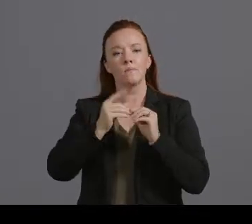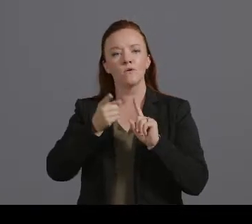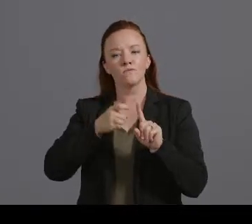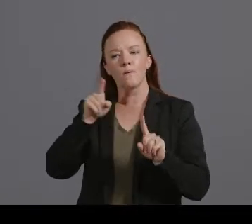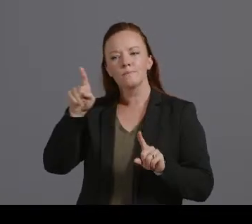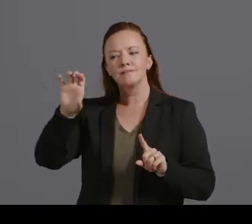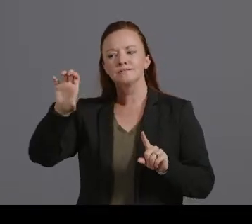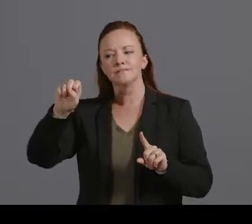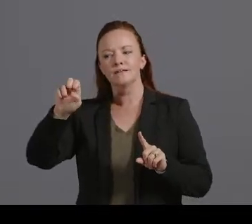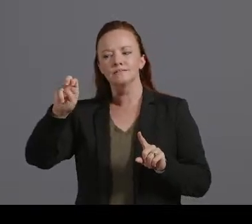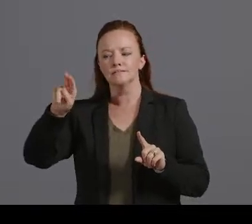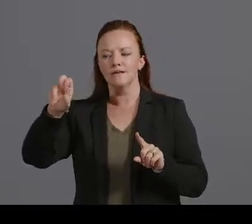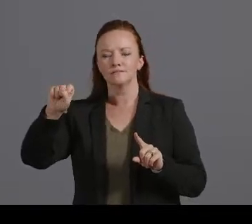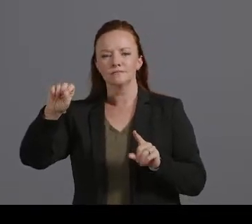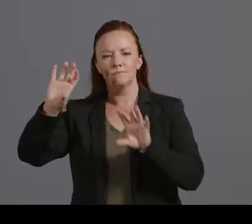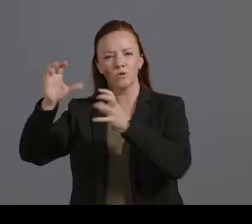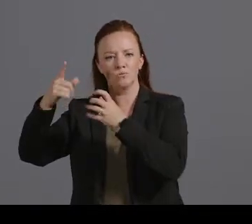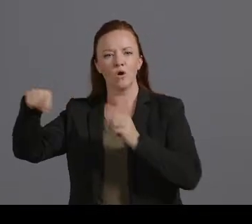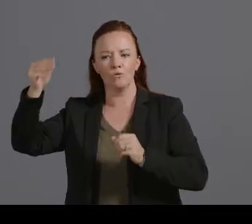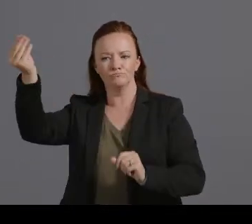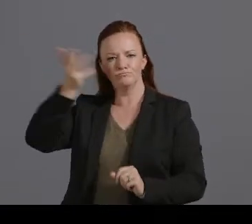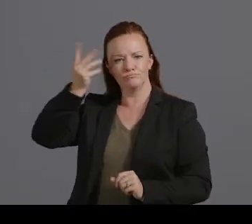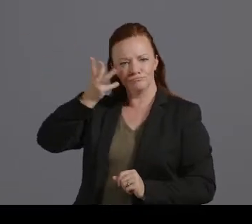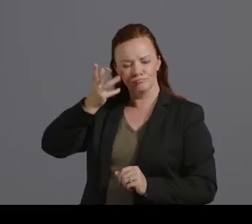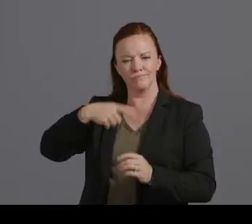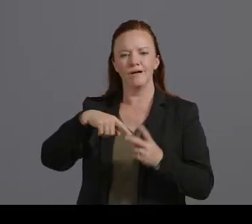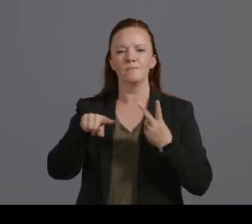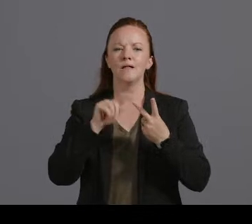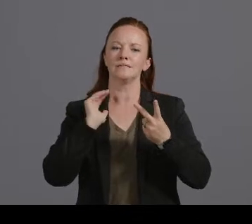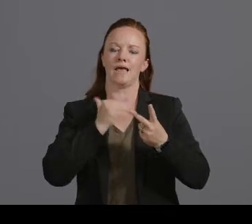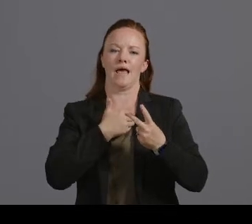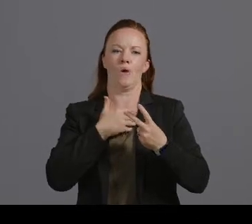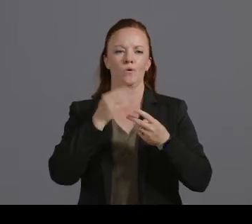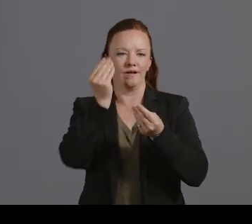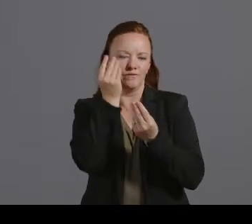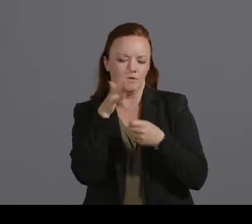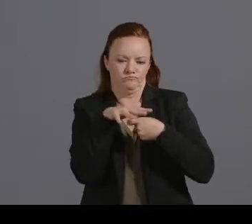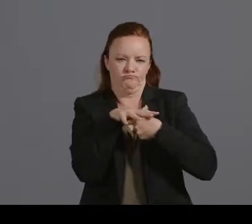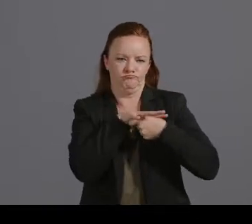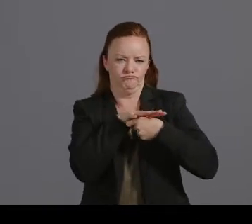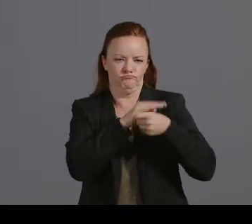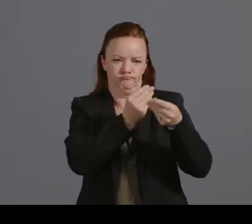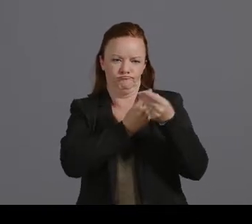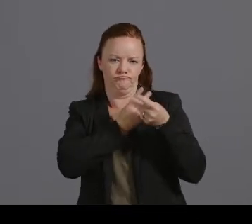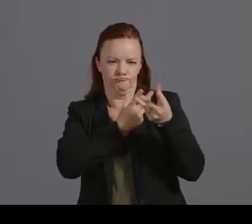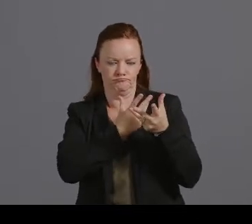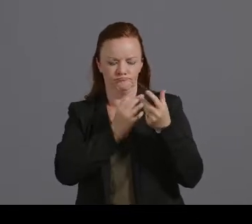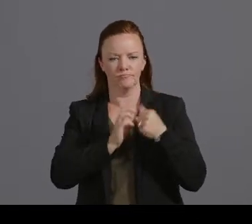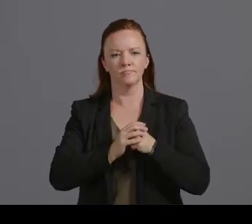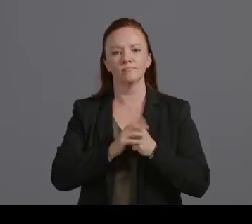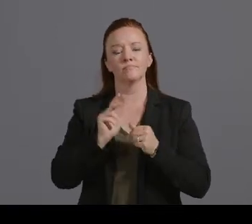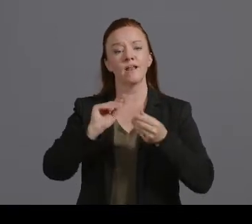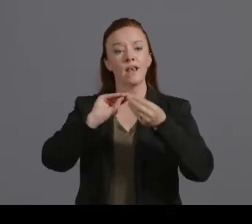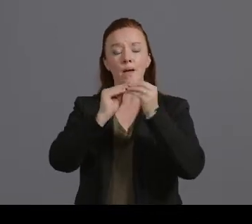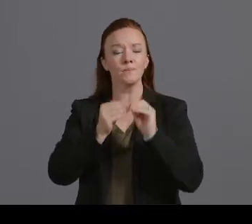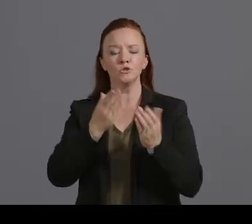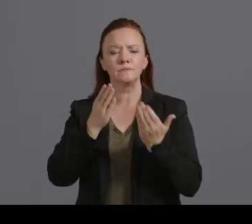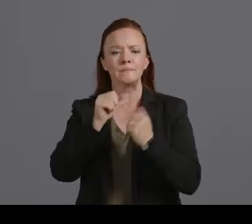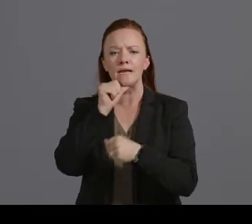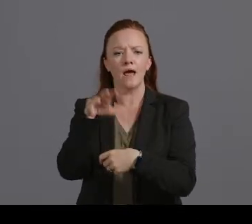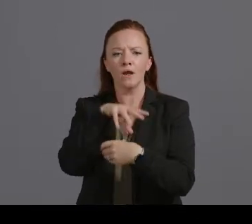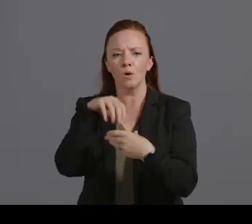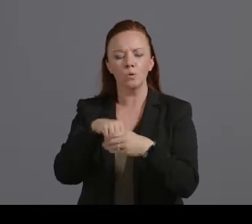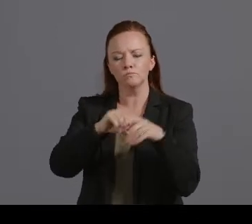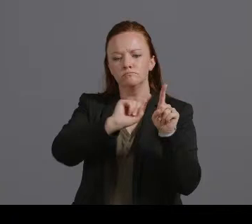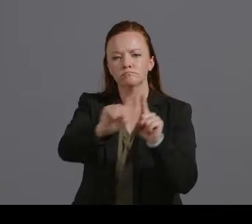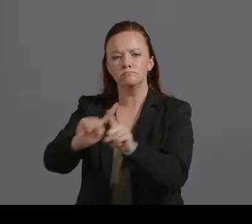well as some of our demographic information. These populations may not take into account occupation from our